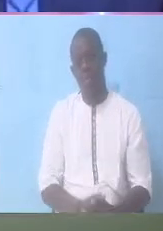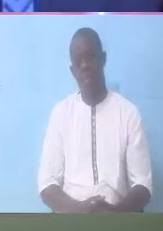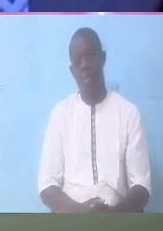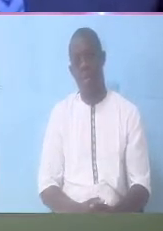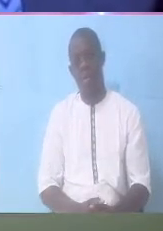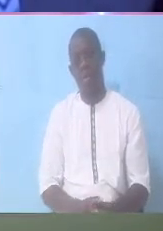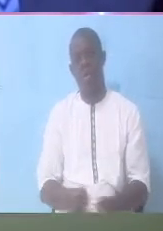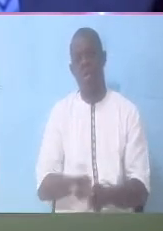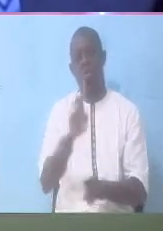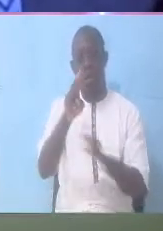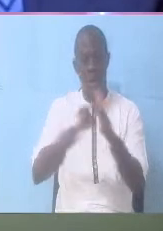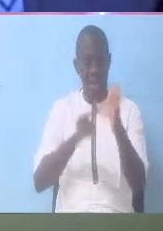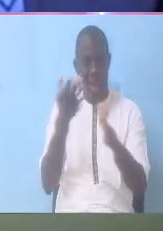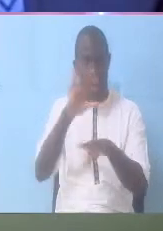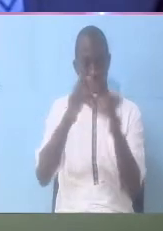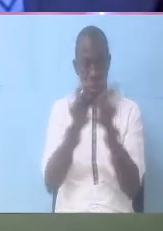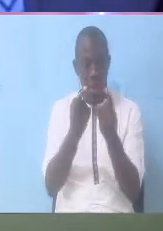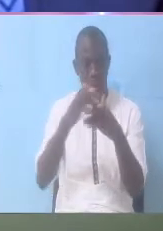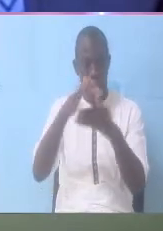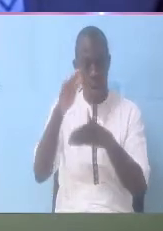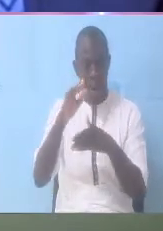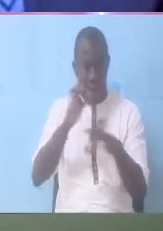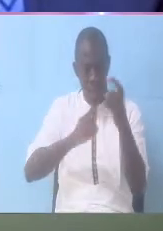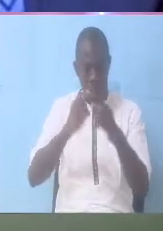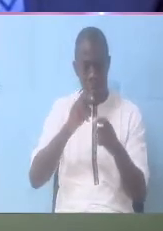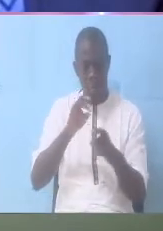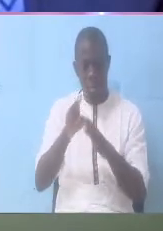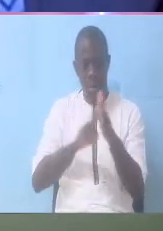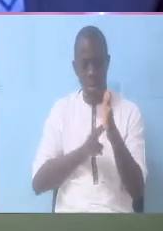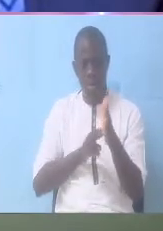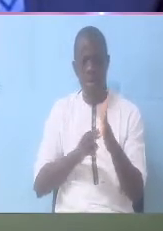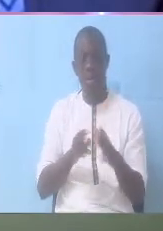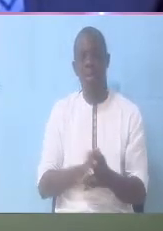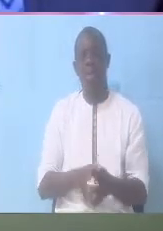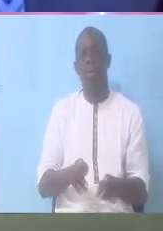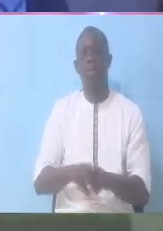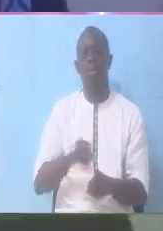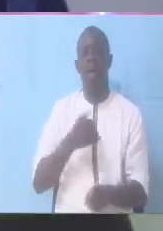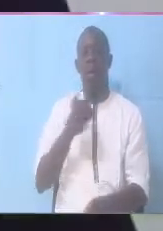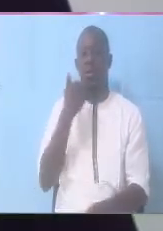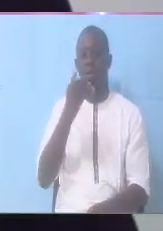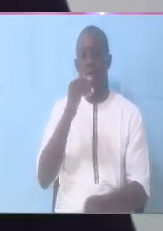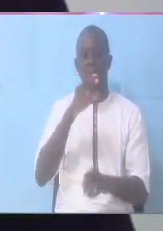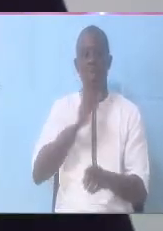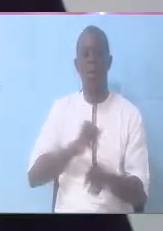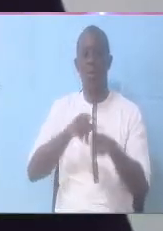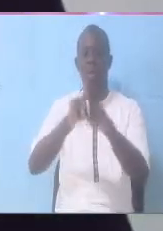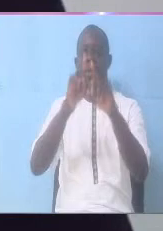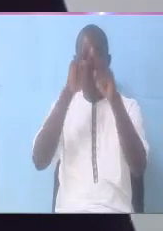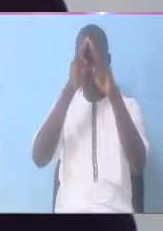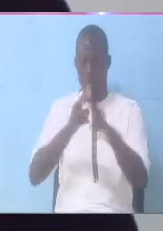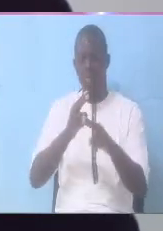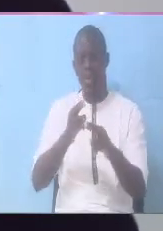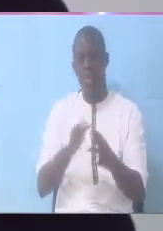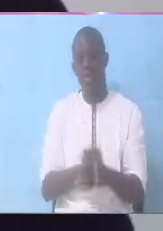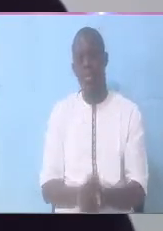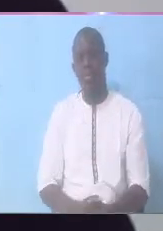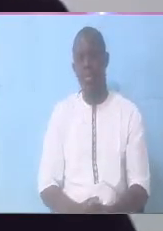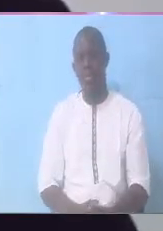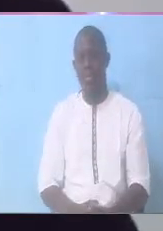Do you need anything more? I'm asking you, sir, with due respect, do you need me to say anything more than what you know